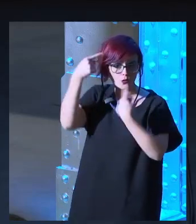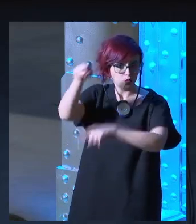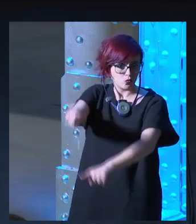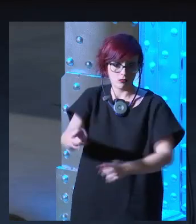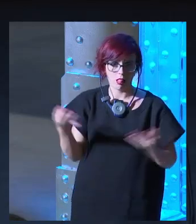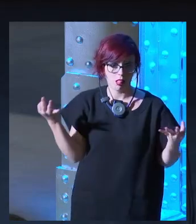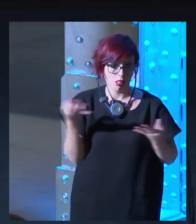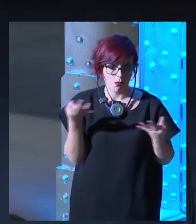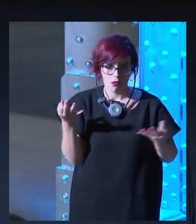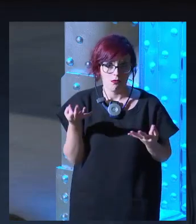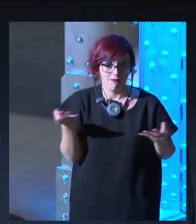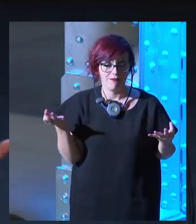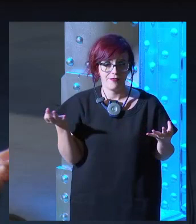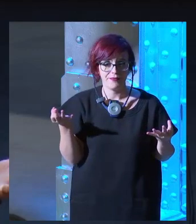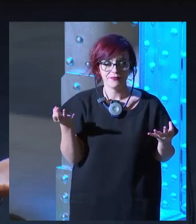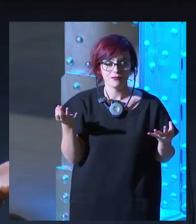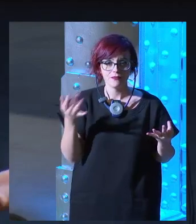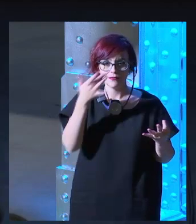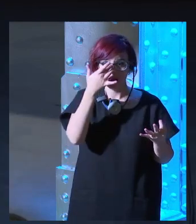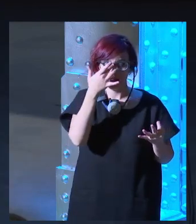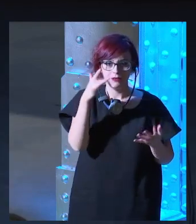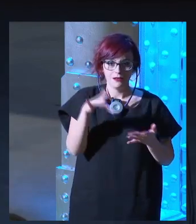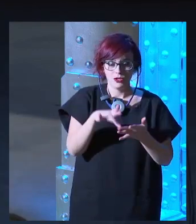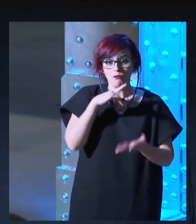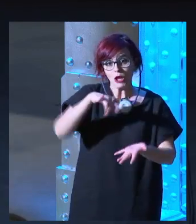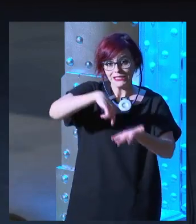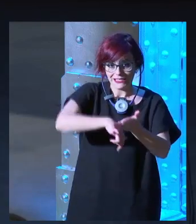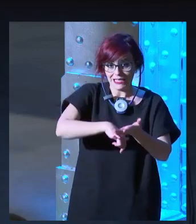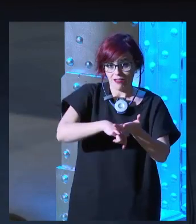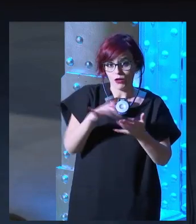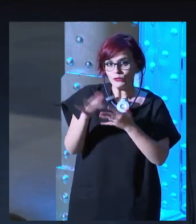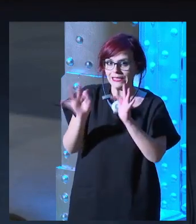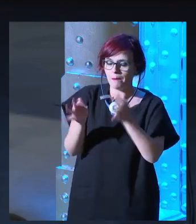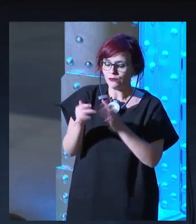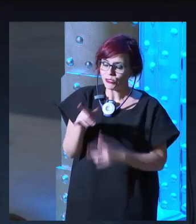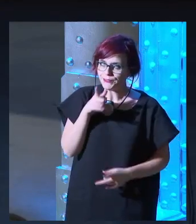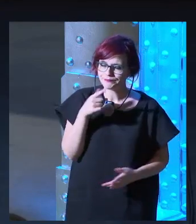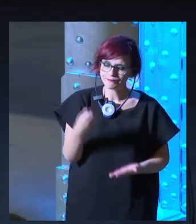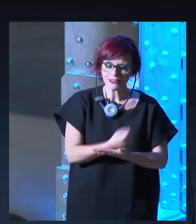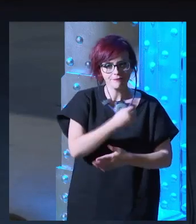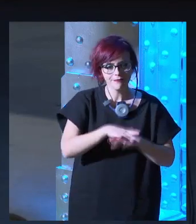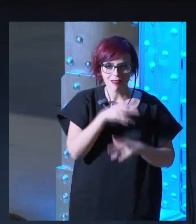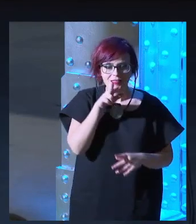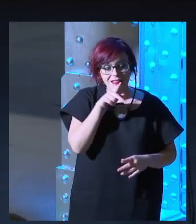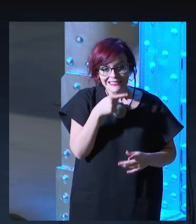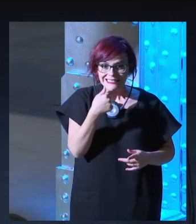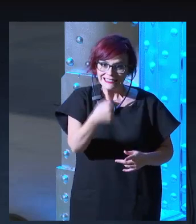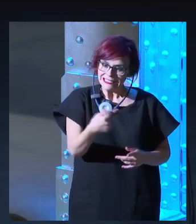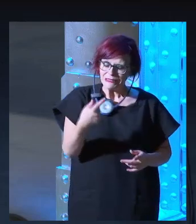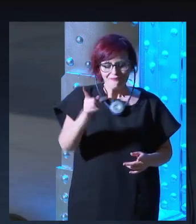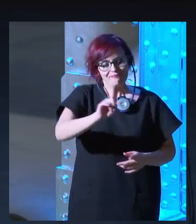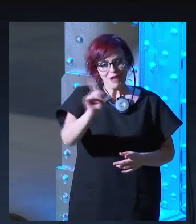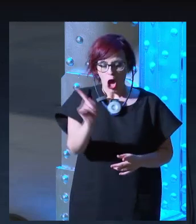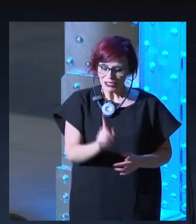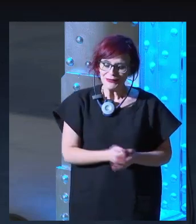I mean, I'm married to a therapist, so I would say that. But It's important. We live in a